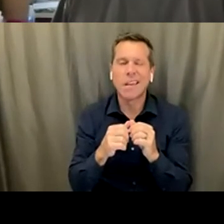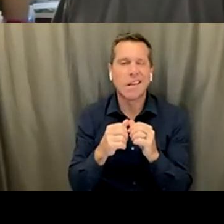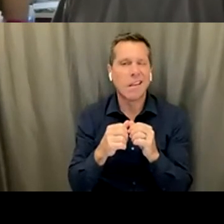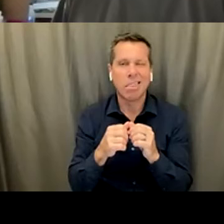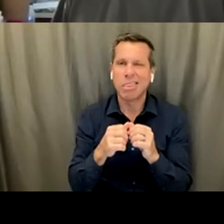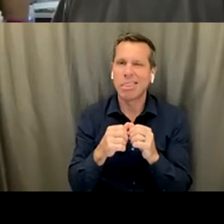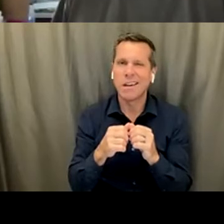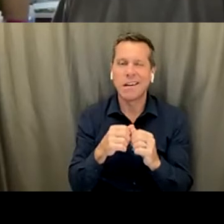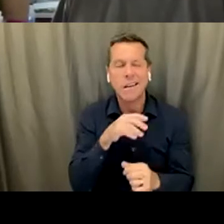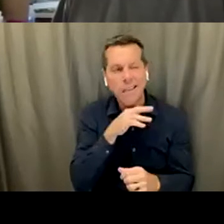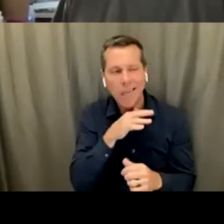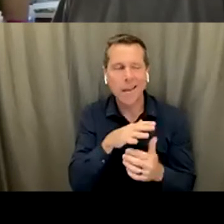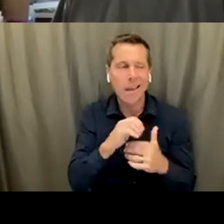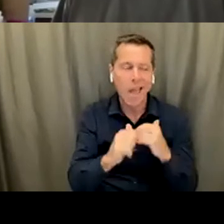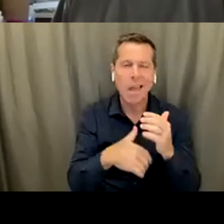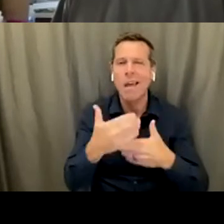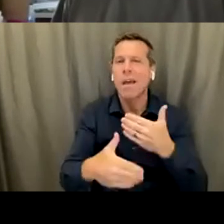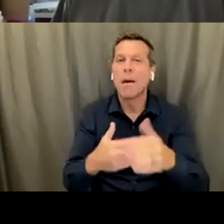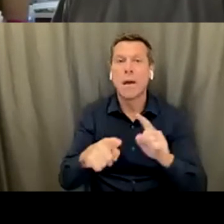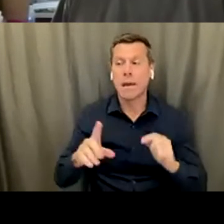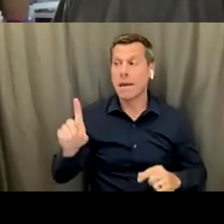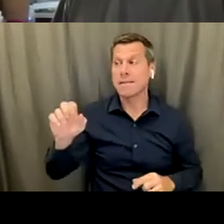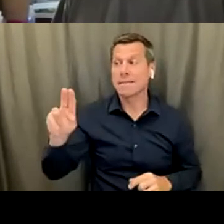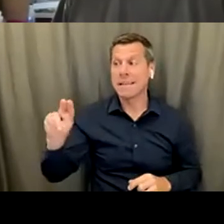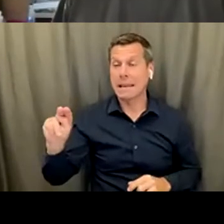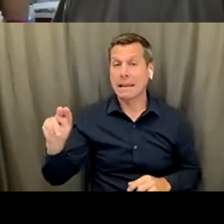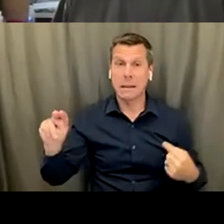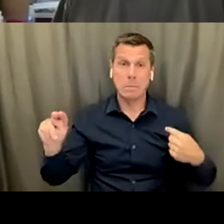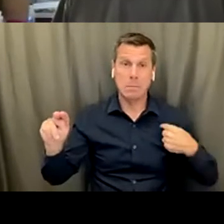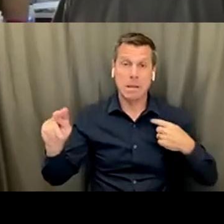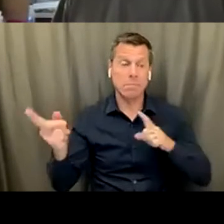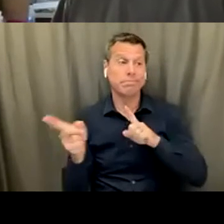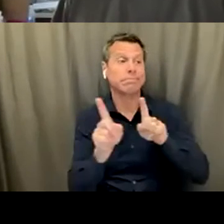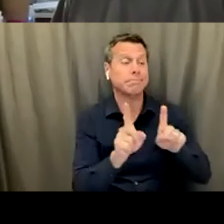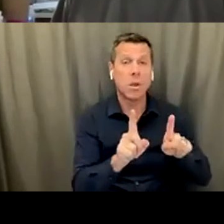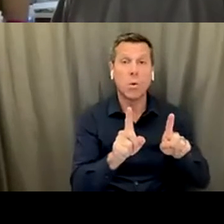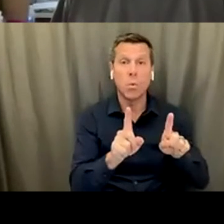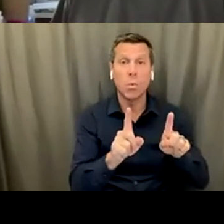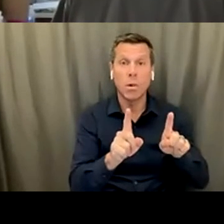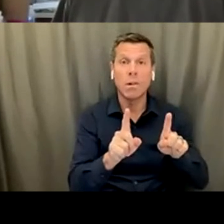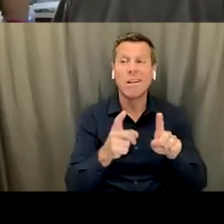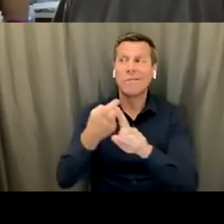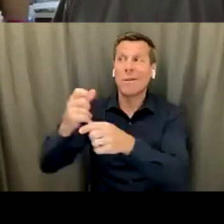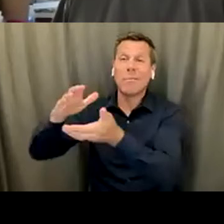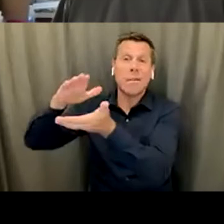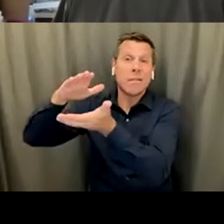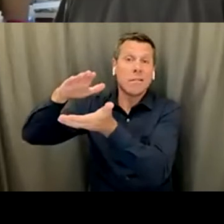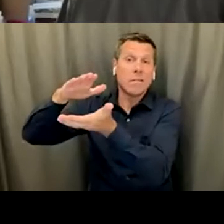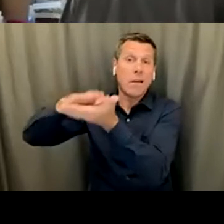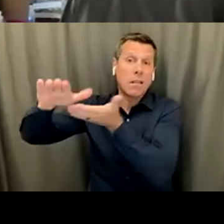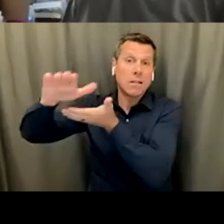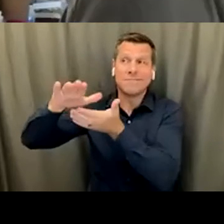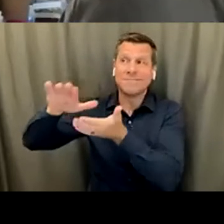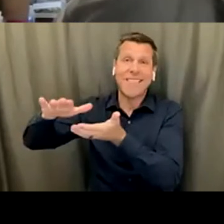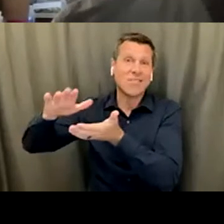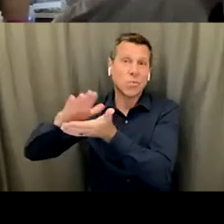we work with you and the dean and myself. And typically the notification is going to come from the campus. And in the